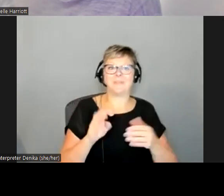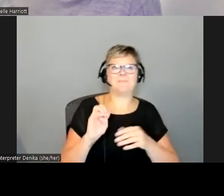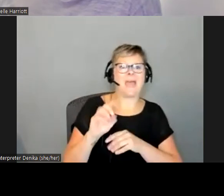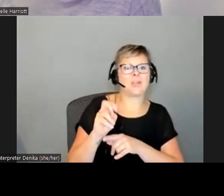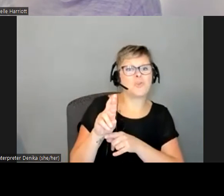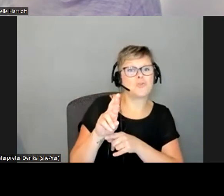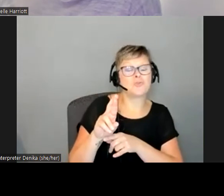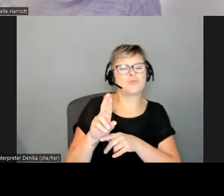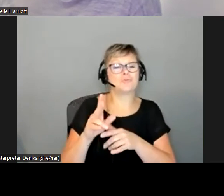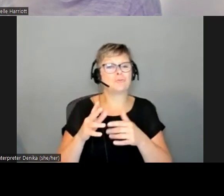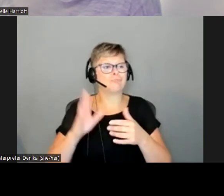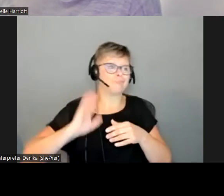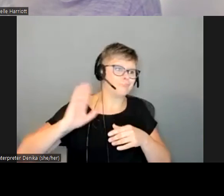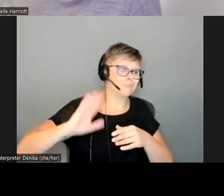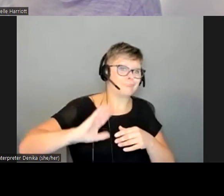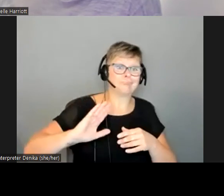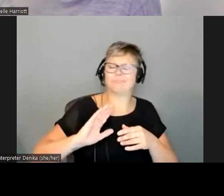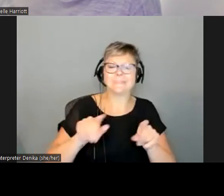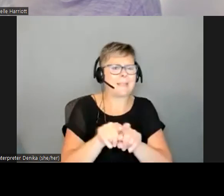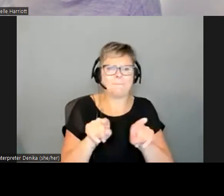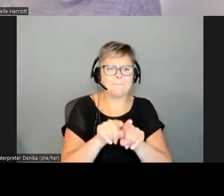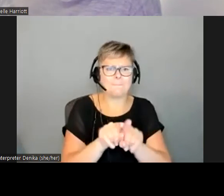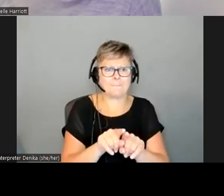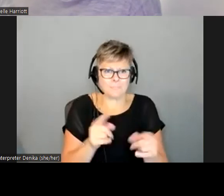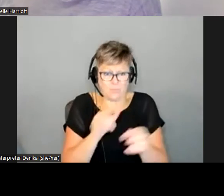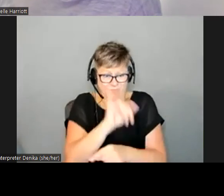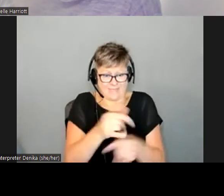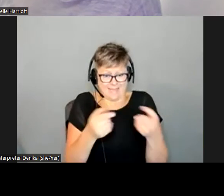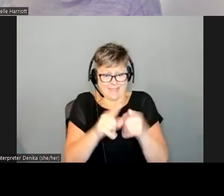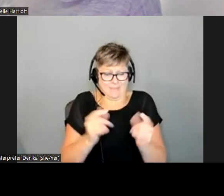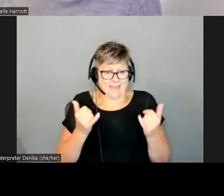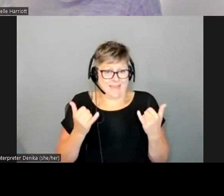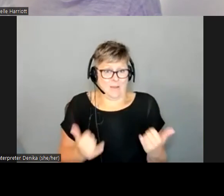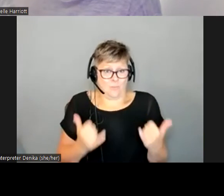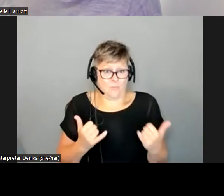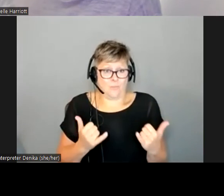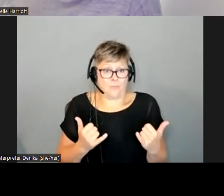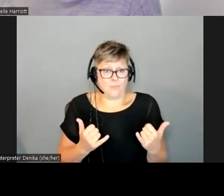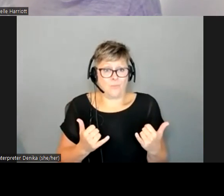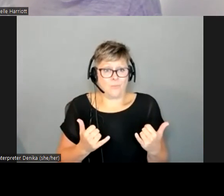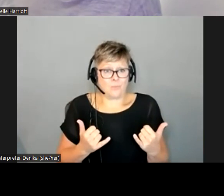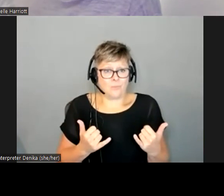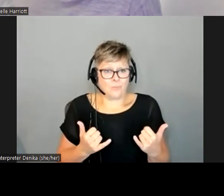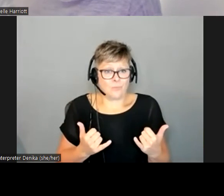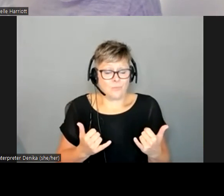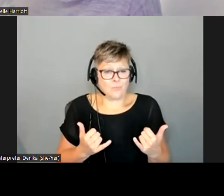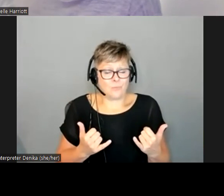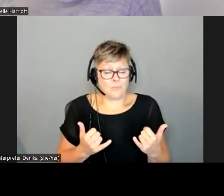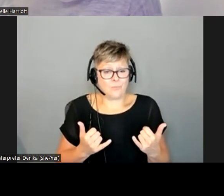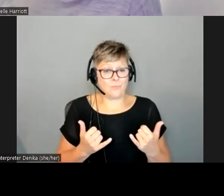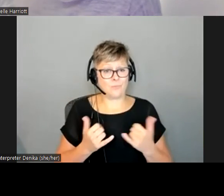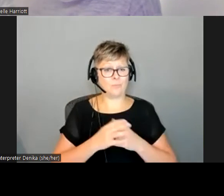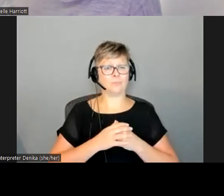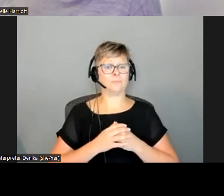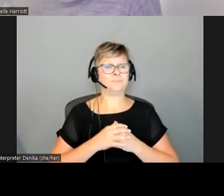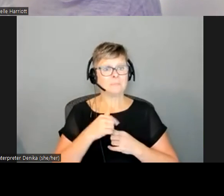So this is happening currently in my work, that I didn't intend